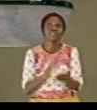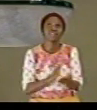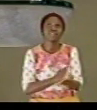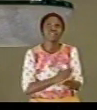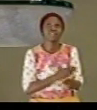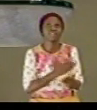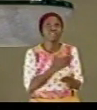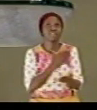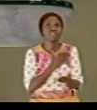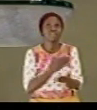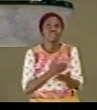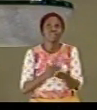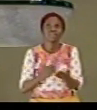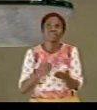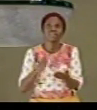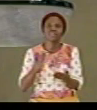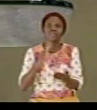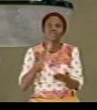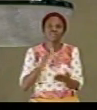Hosanna,